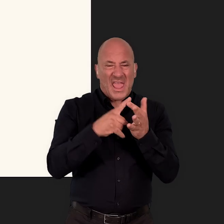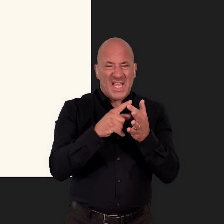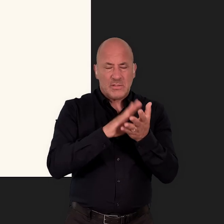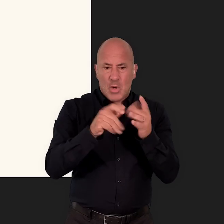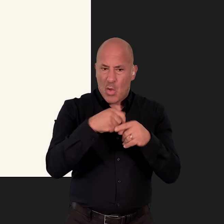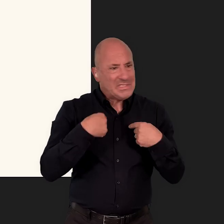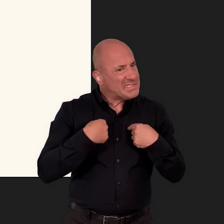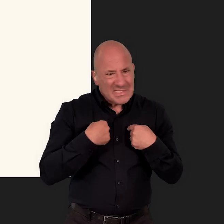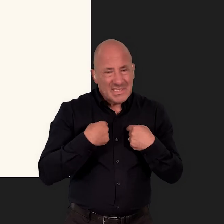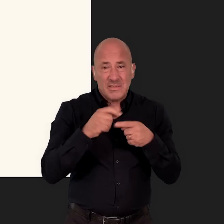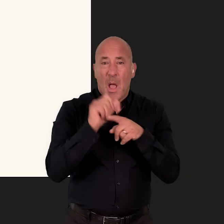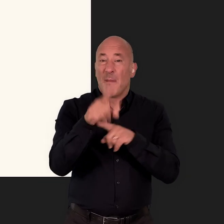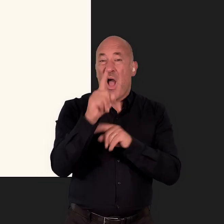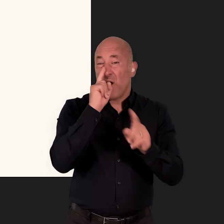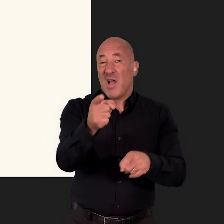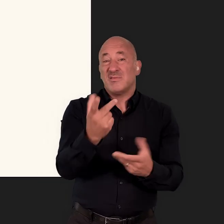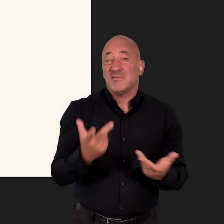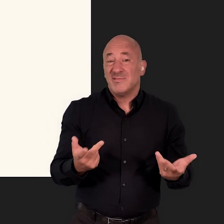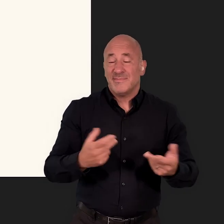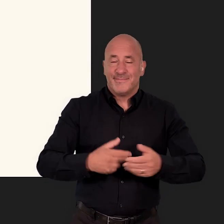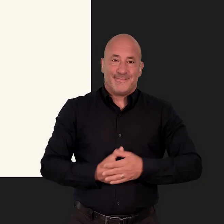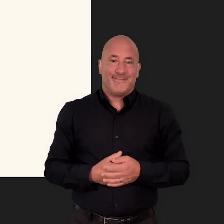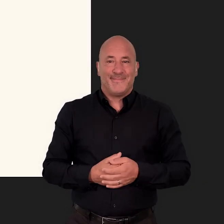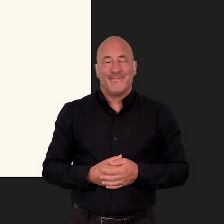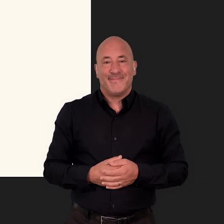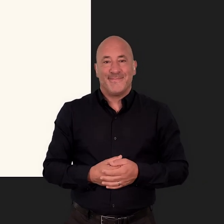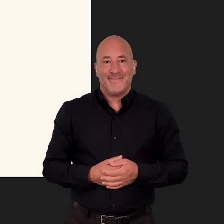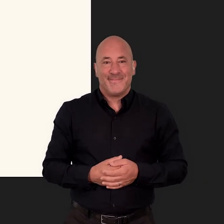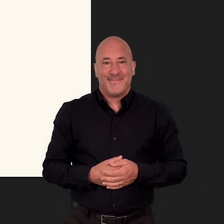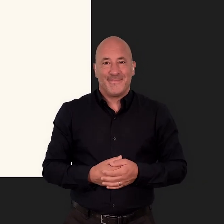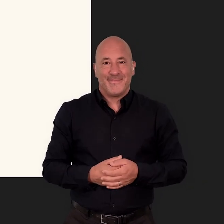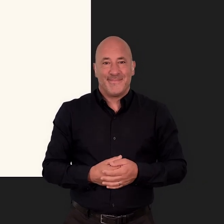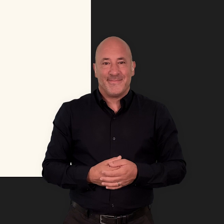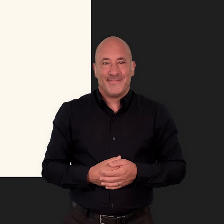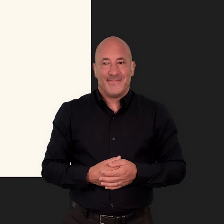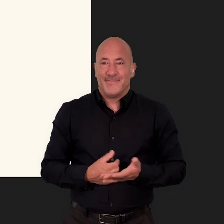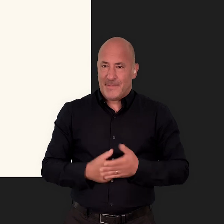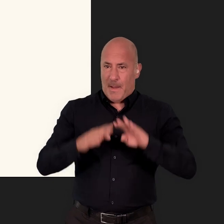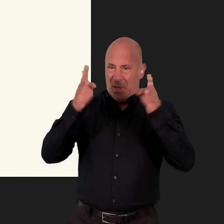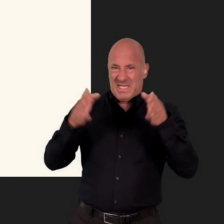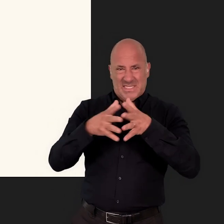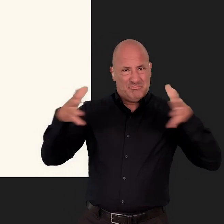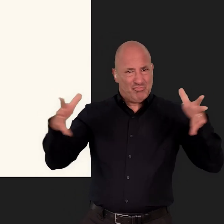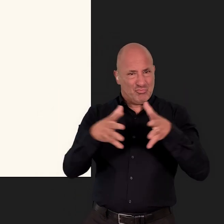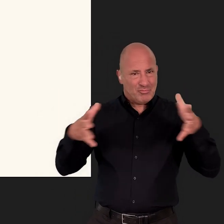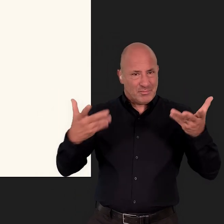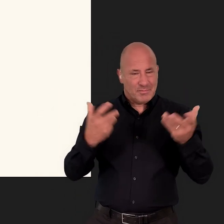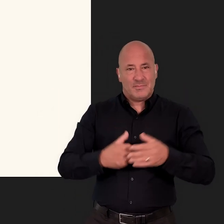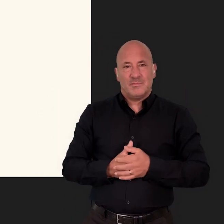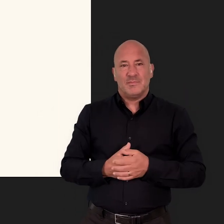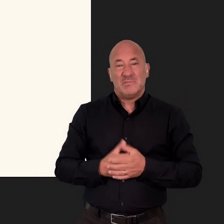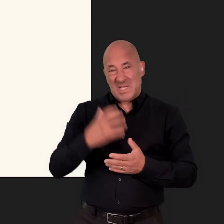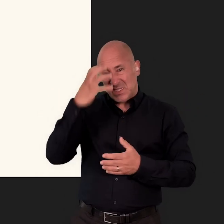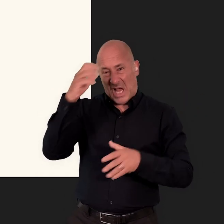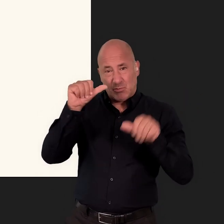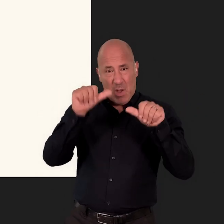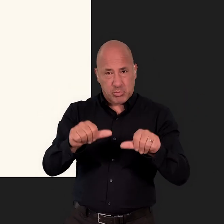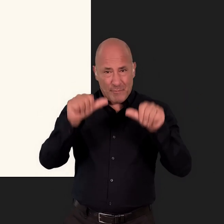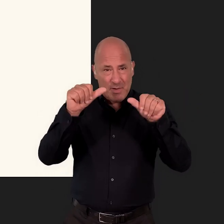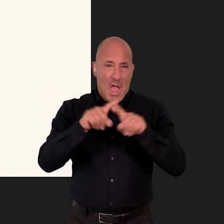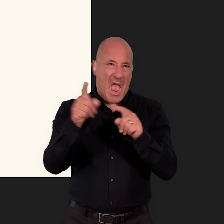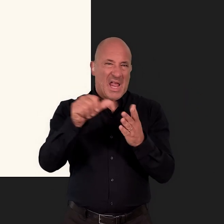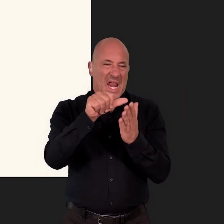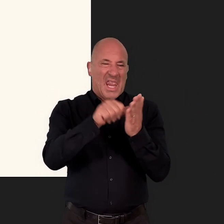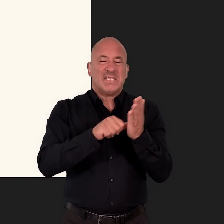not the freeholder or the leaseholder, you cannot apply. size of building,